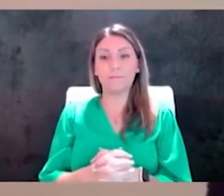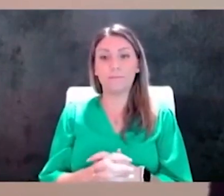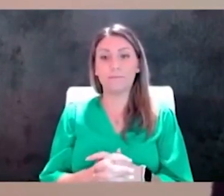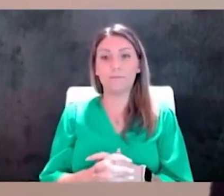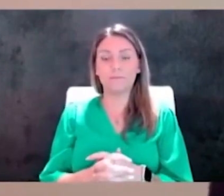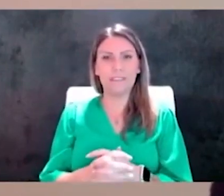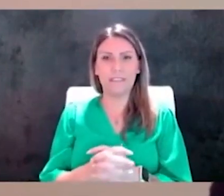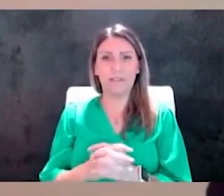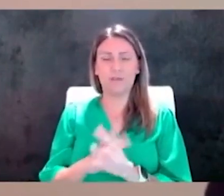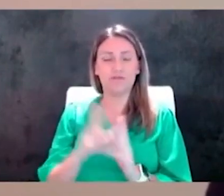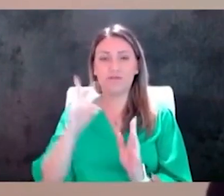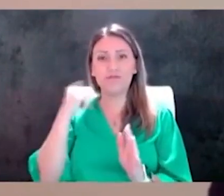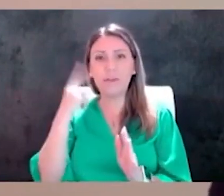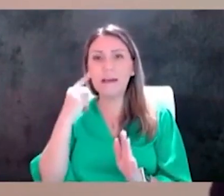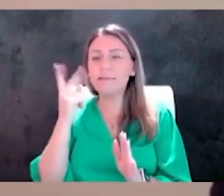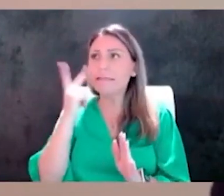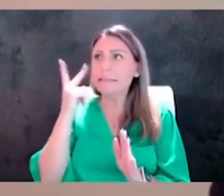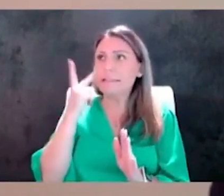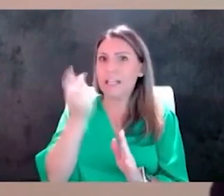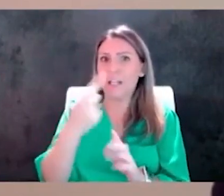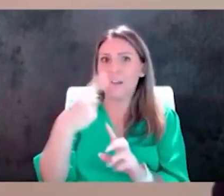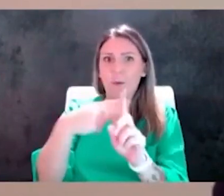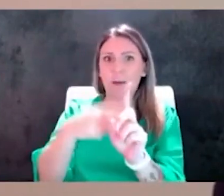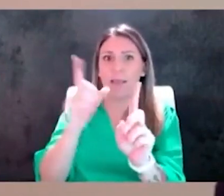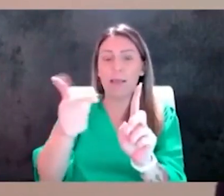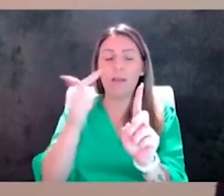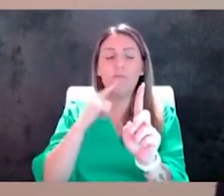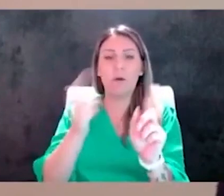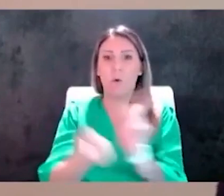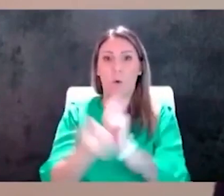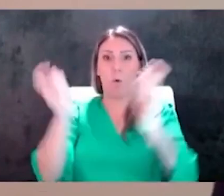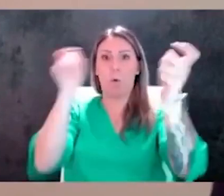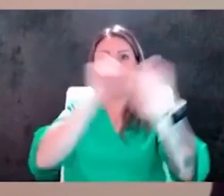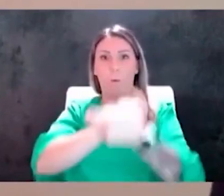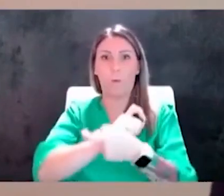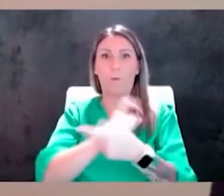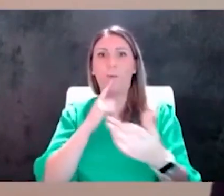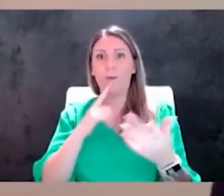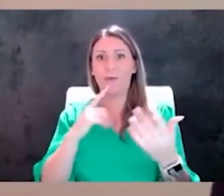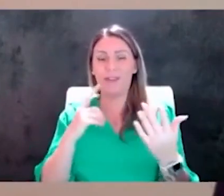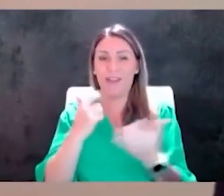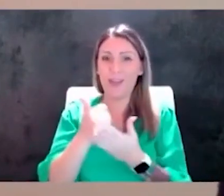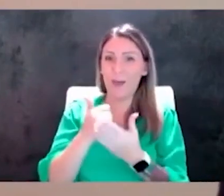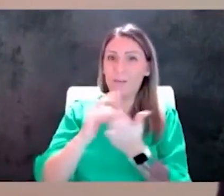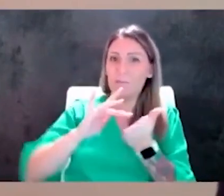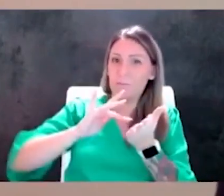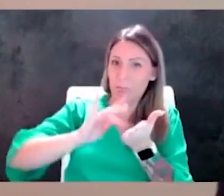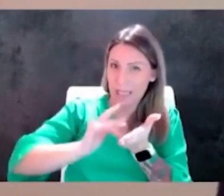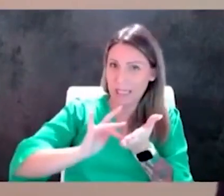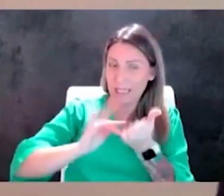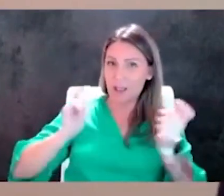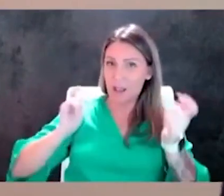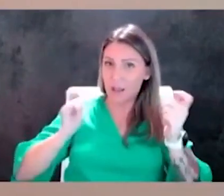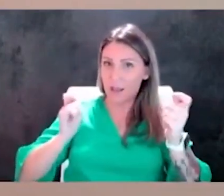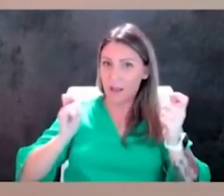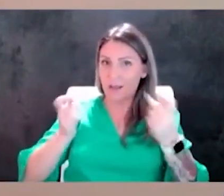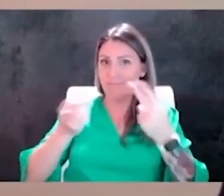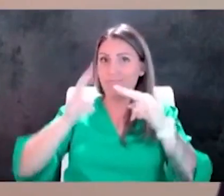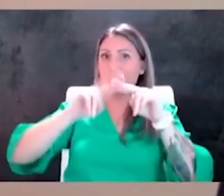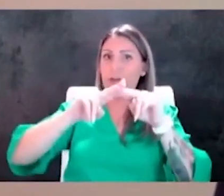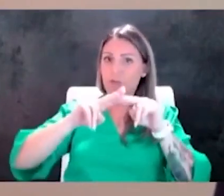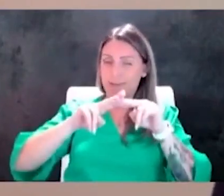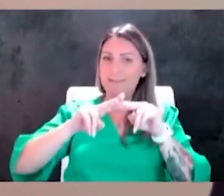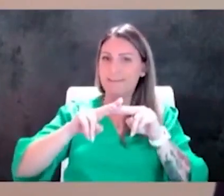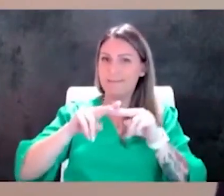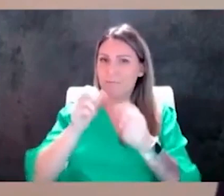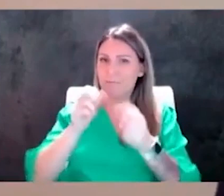see how even just a couple months later, how much has changed with the help of medication, which we've adjusted and increased dosages of, as